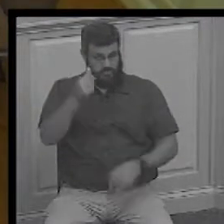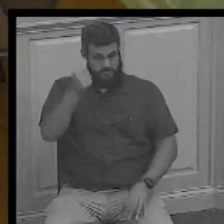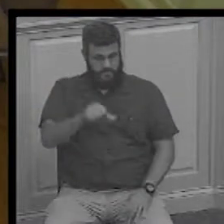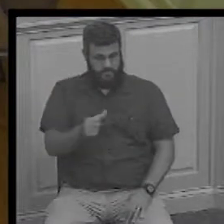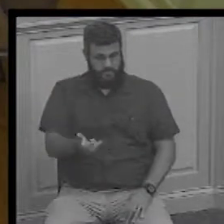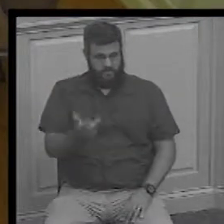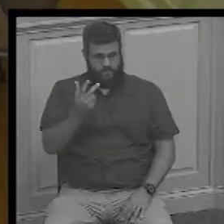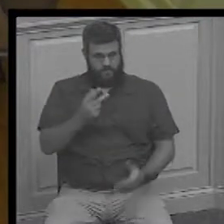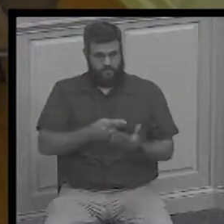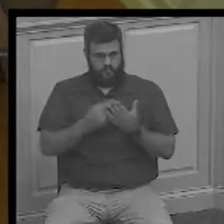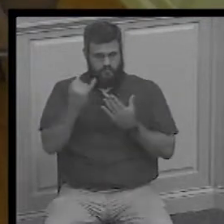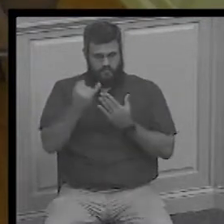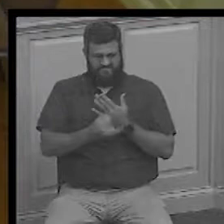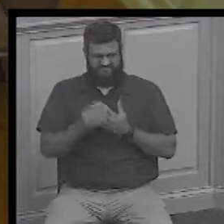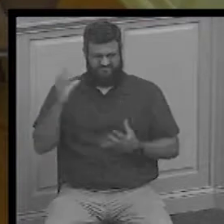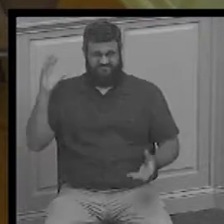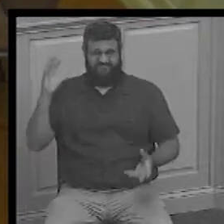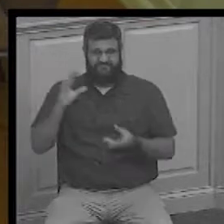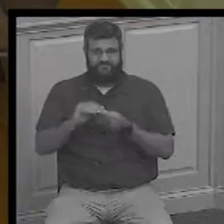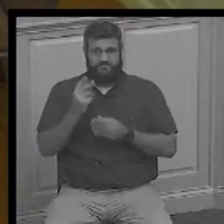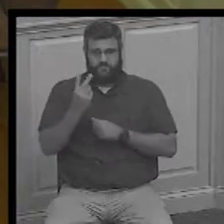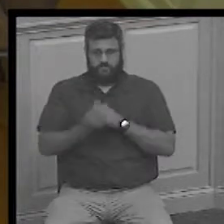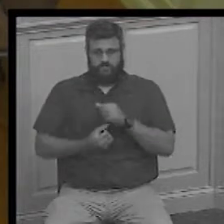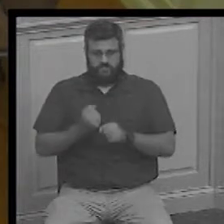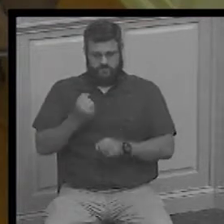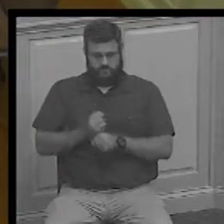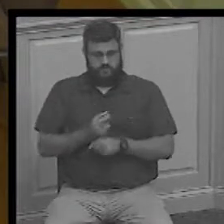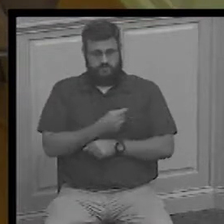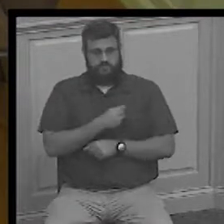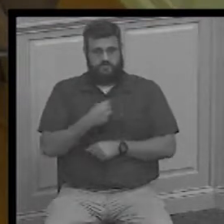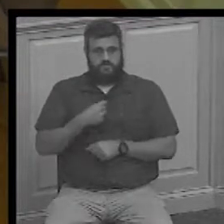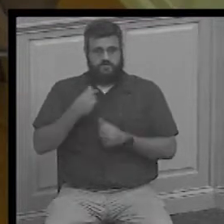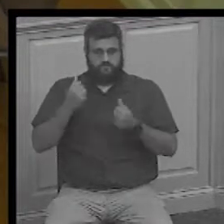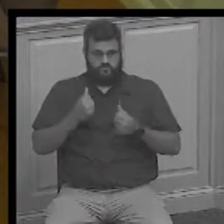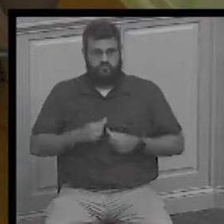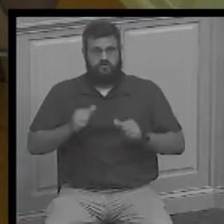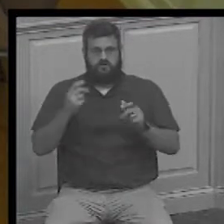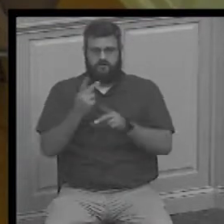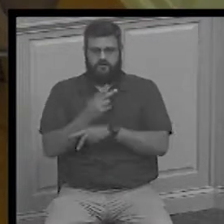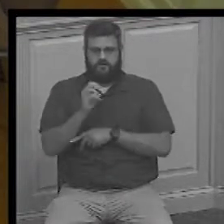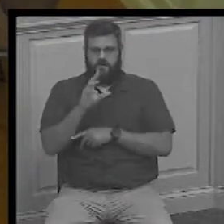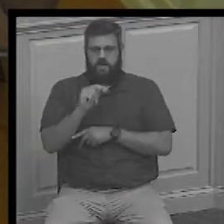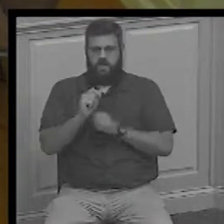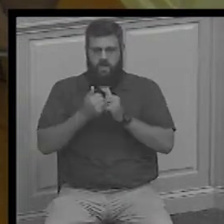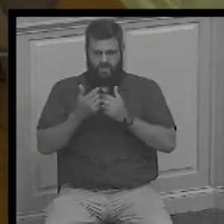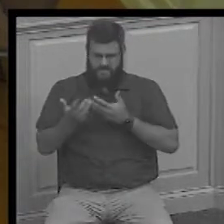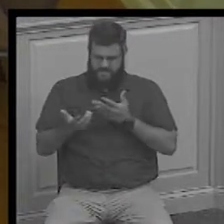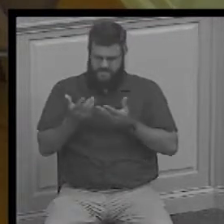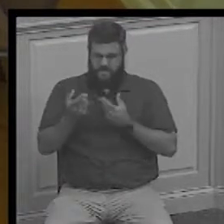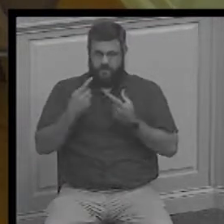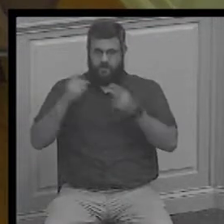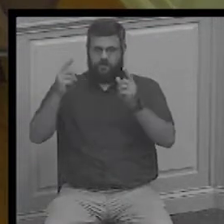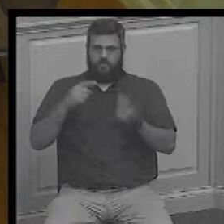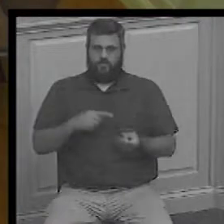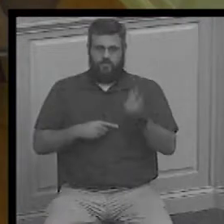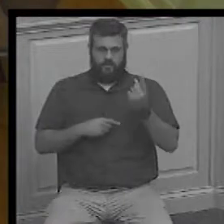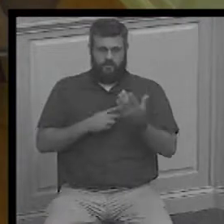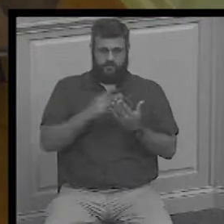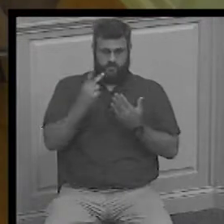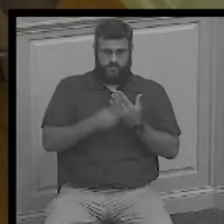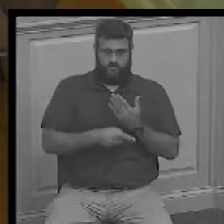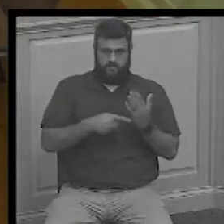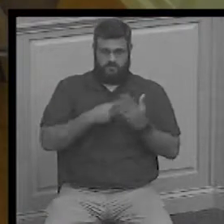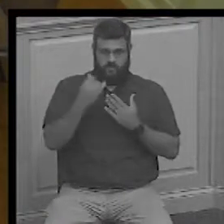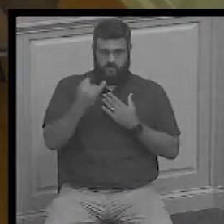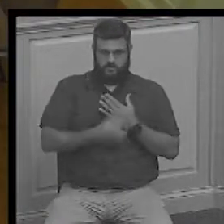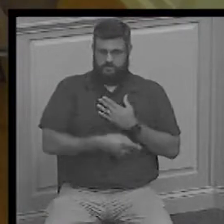projects in 2 years. So we really do try to figure out a way to make them work. And one project was plank,